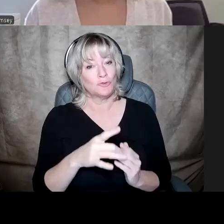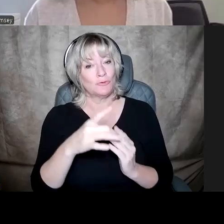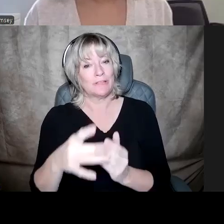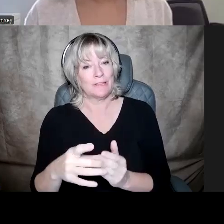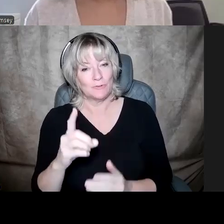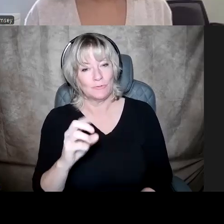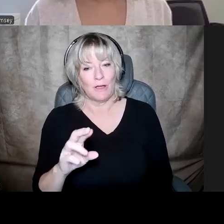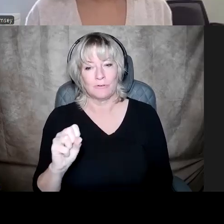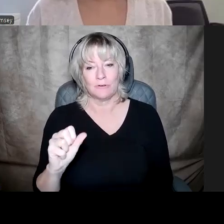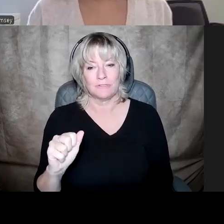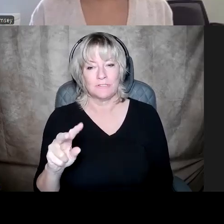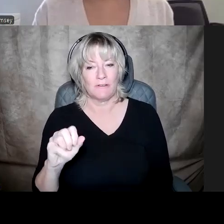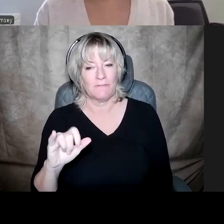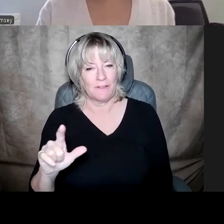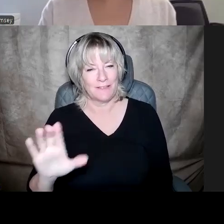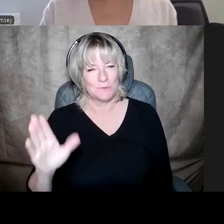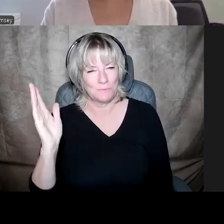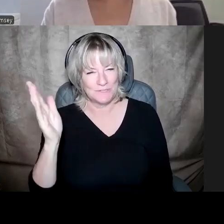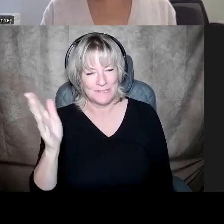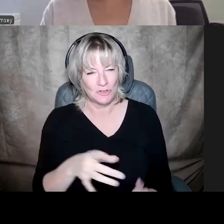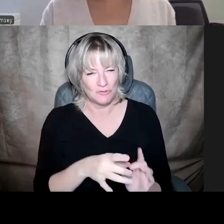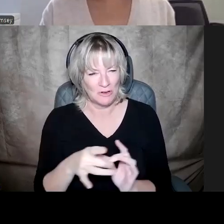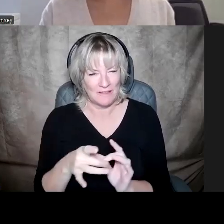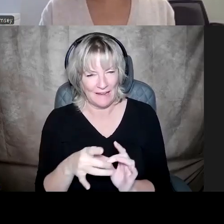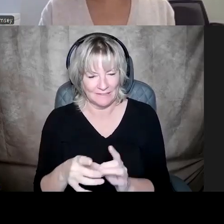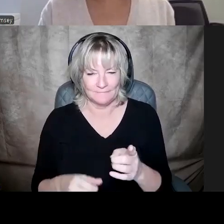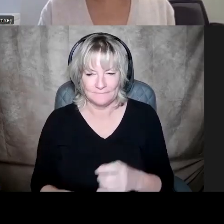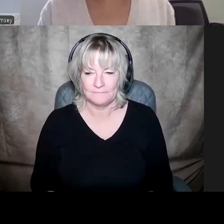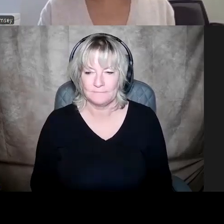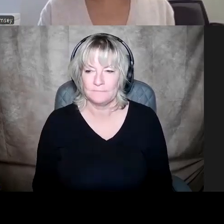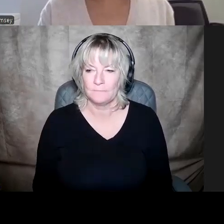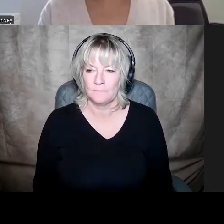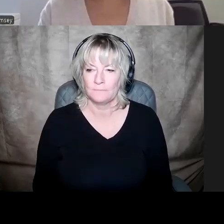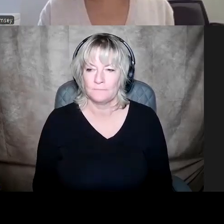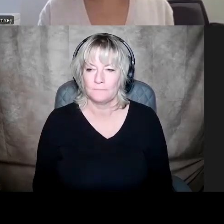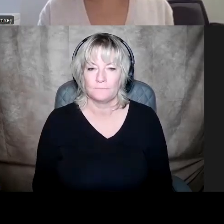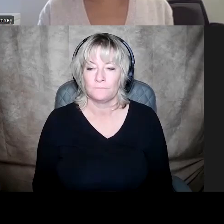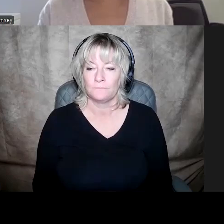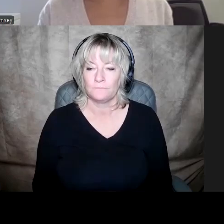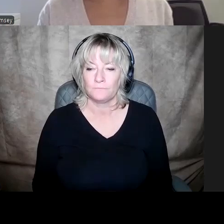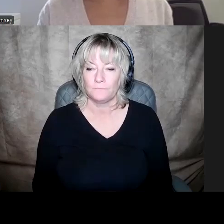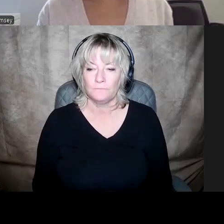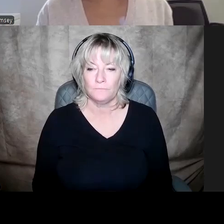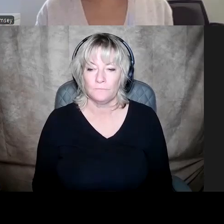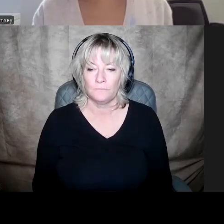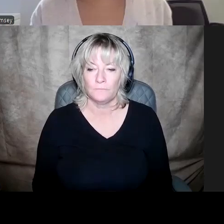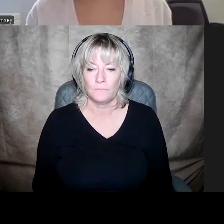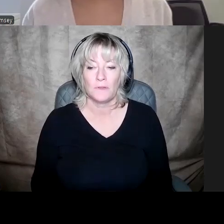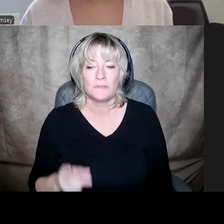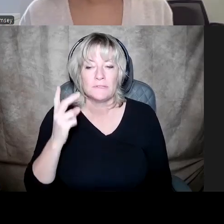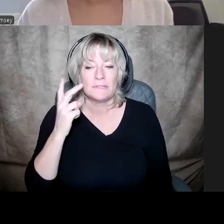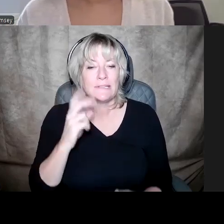Seville's presentation. All right. Let us see how we